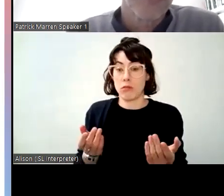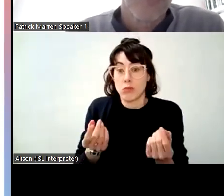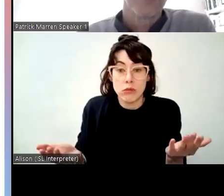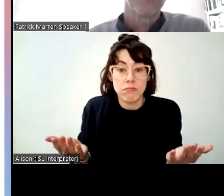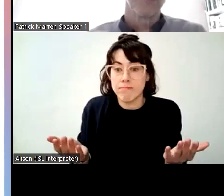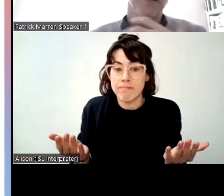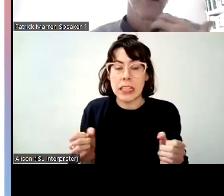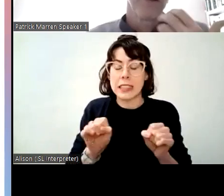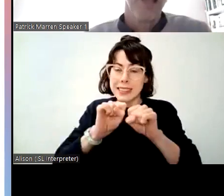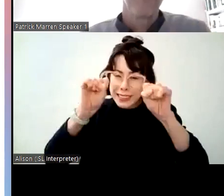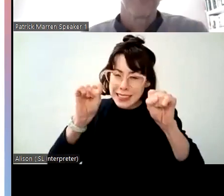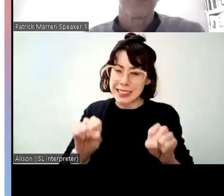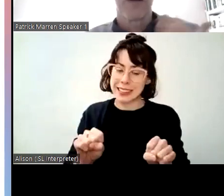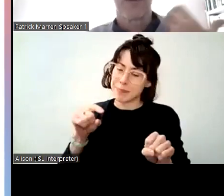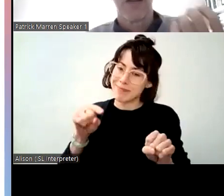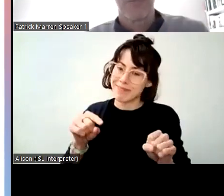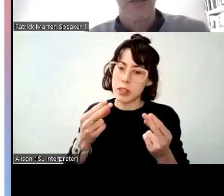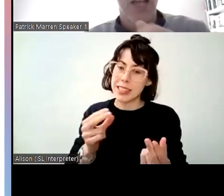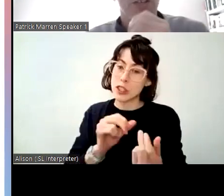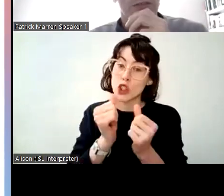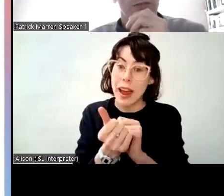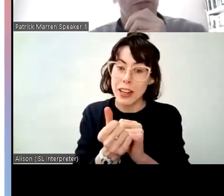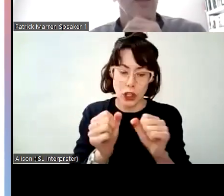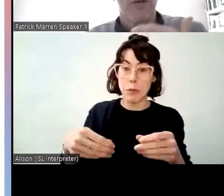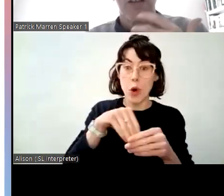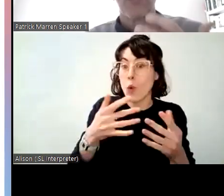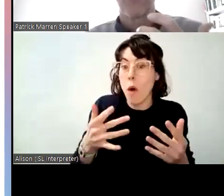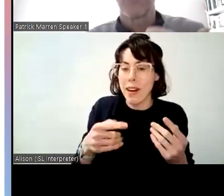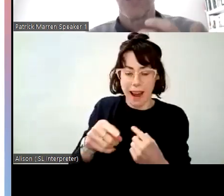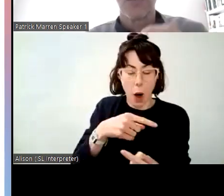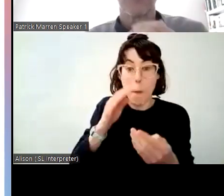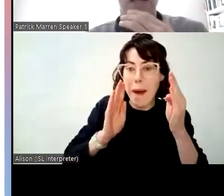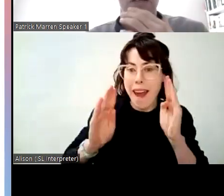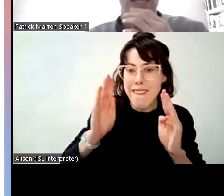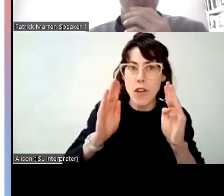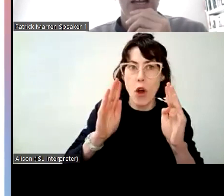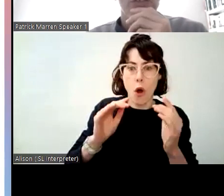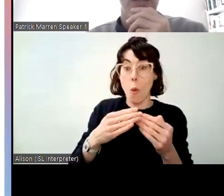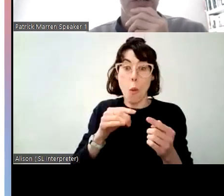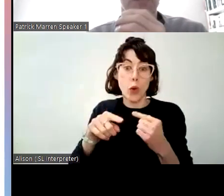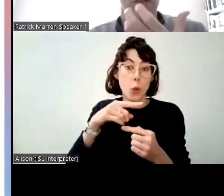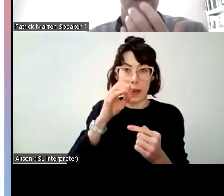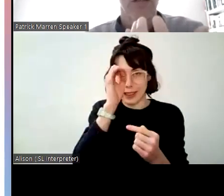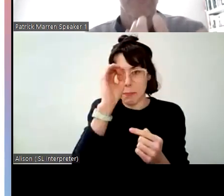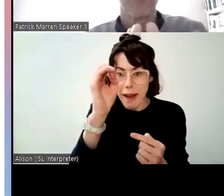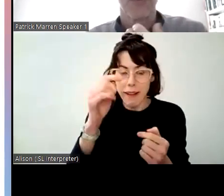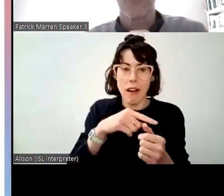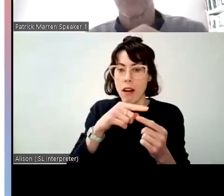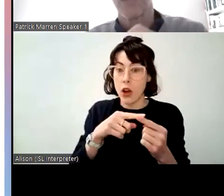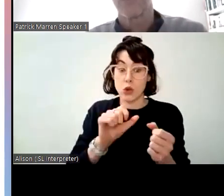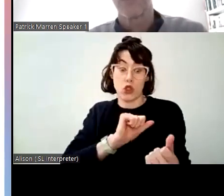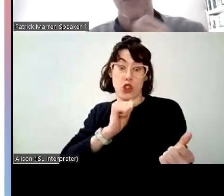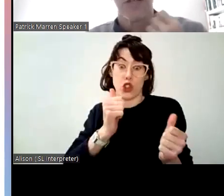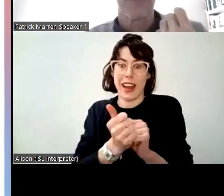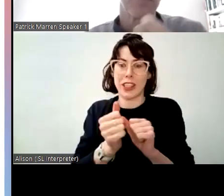about systems, they're about our behaviors, about our expectations, and systems change is really, really challenging. It's a lot of